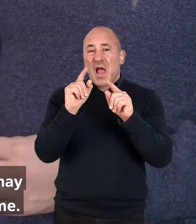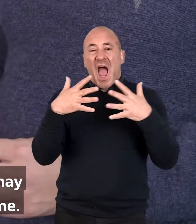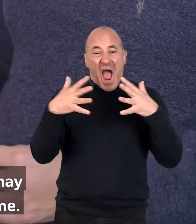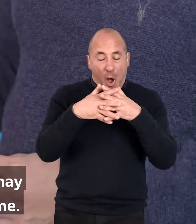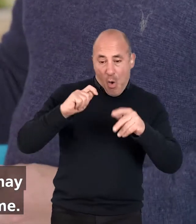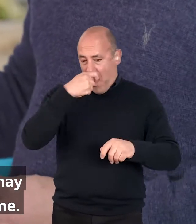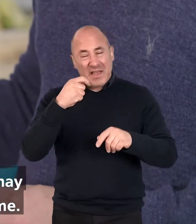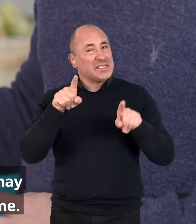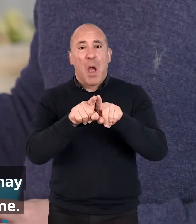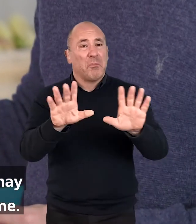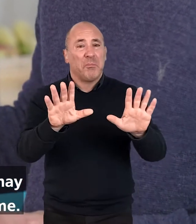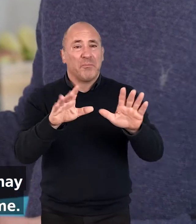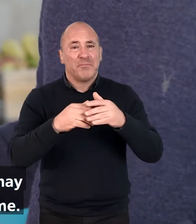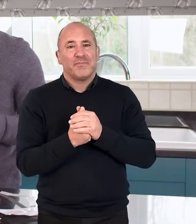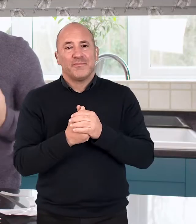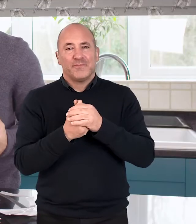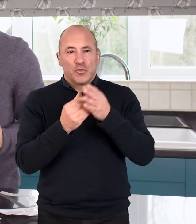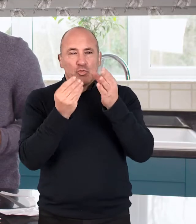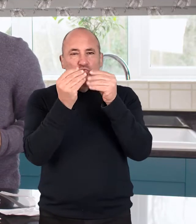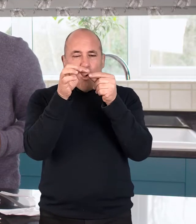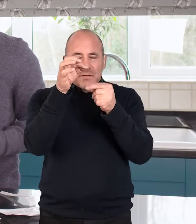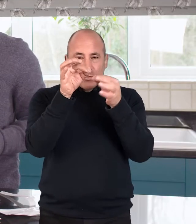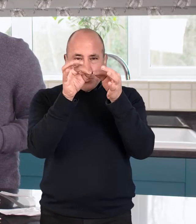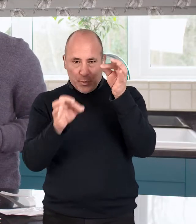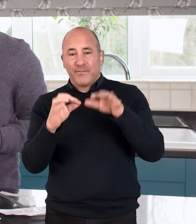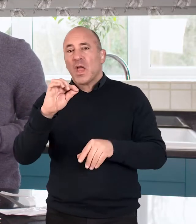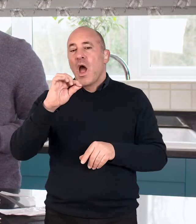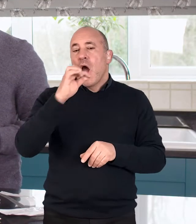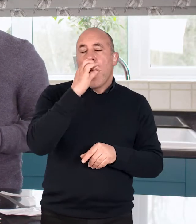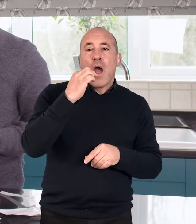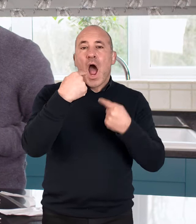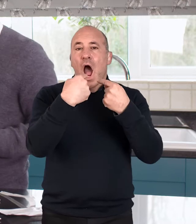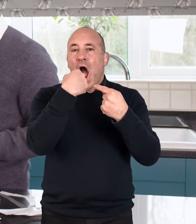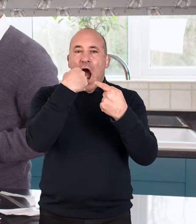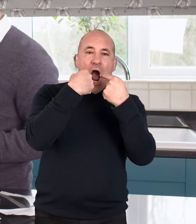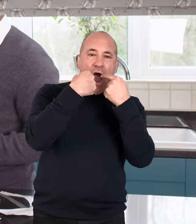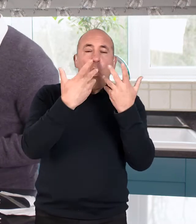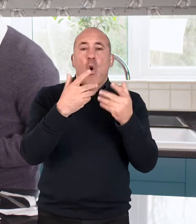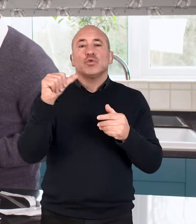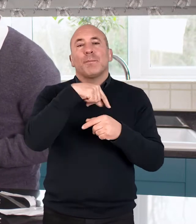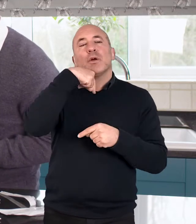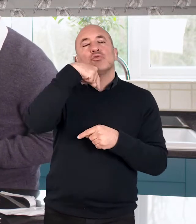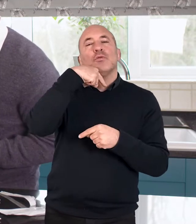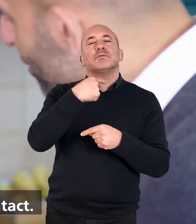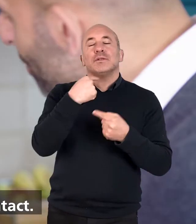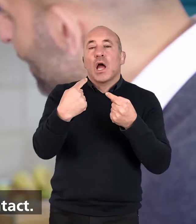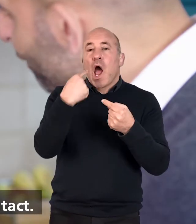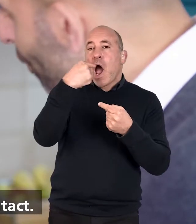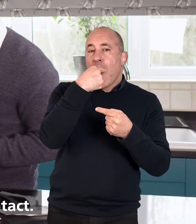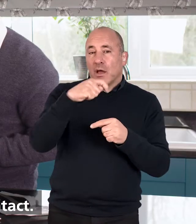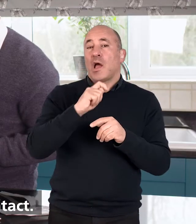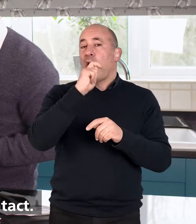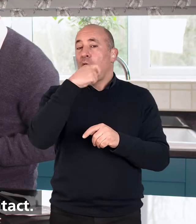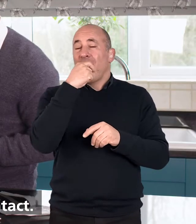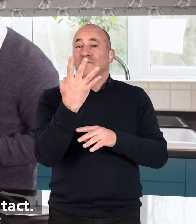the action is the same. Rub the fabric tip on both tonsils or where they would have been. Do this